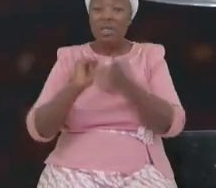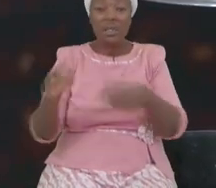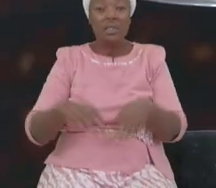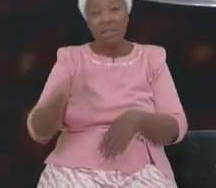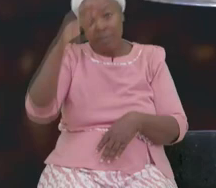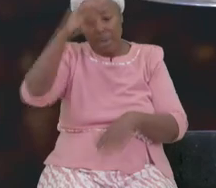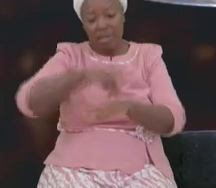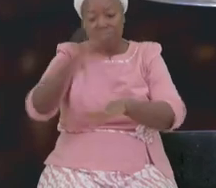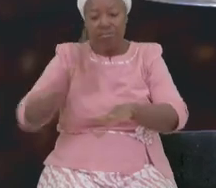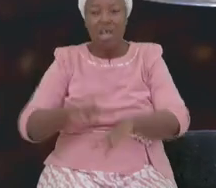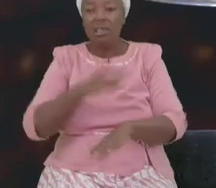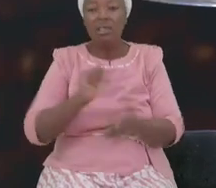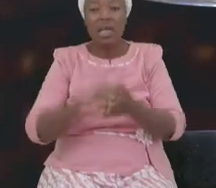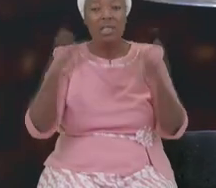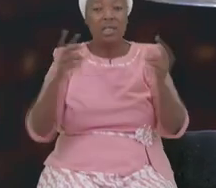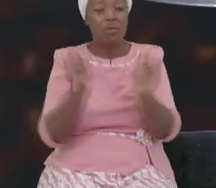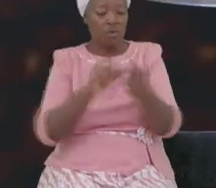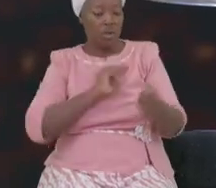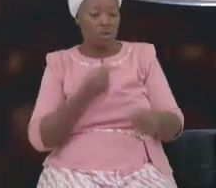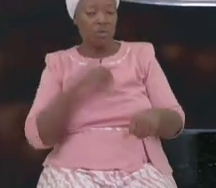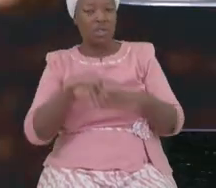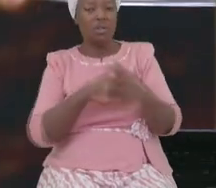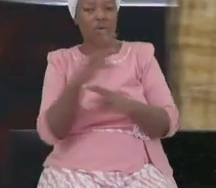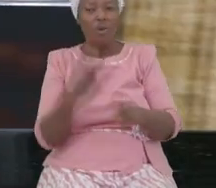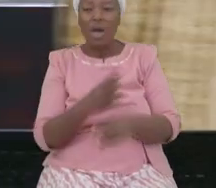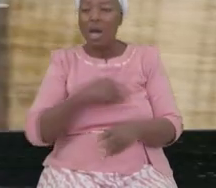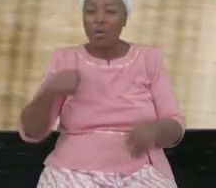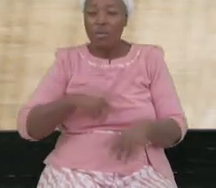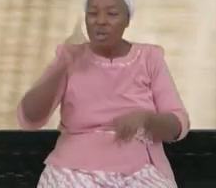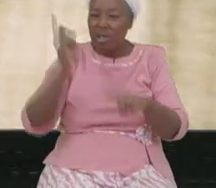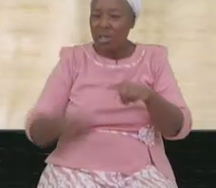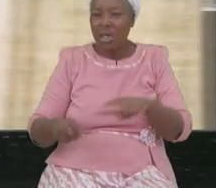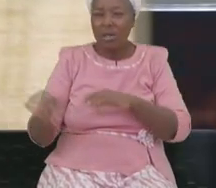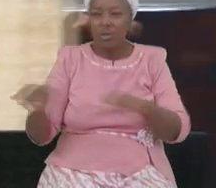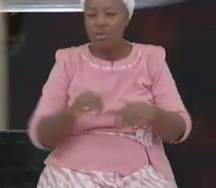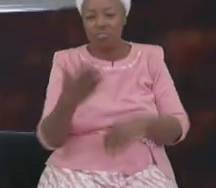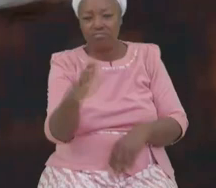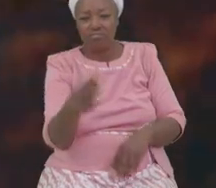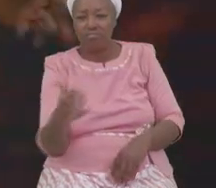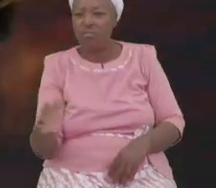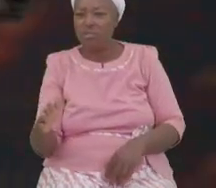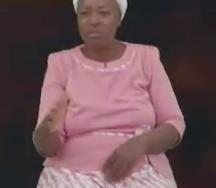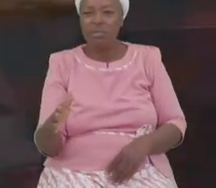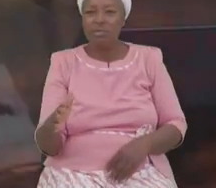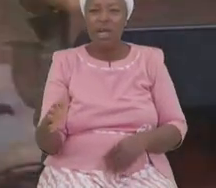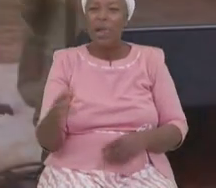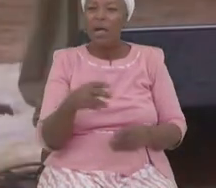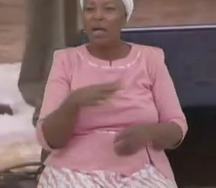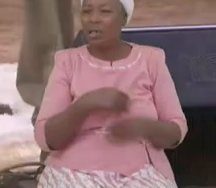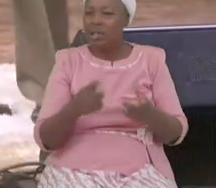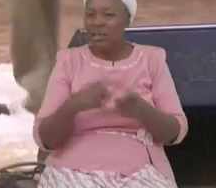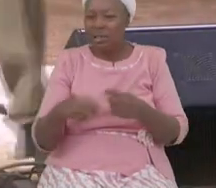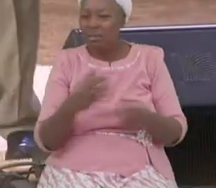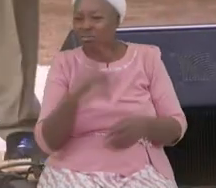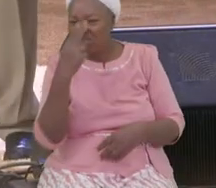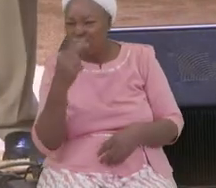nature, depravity, with us in the world. And we cannot do hypocritical, maneuvering,